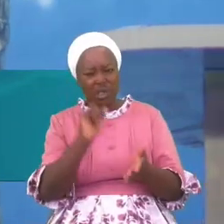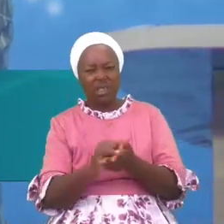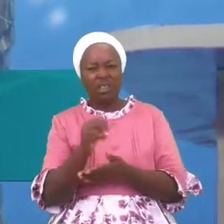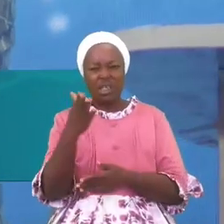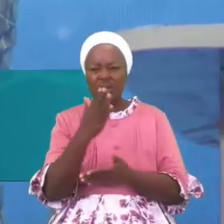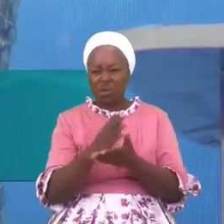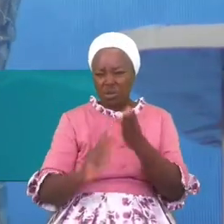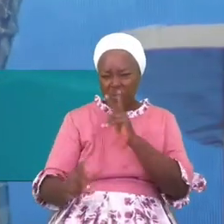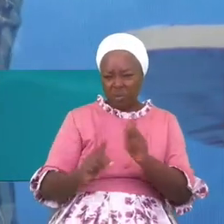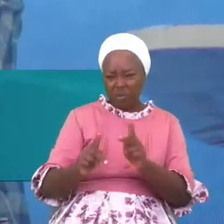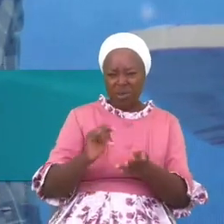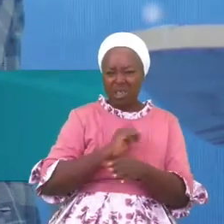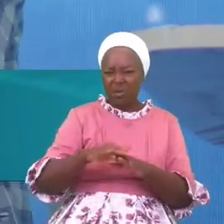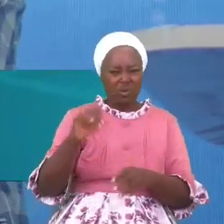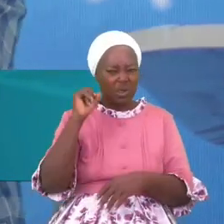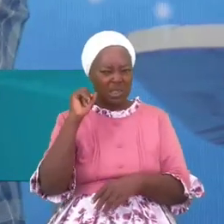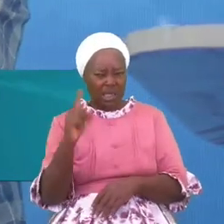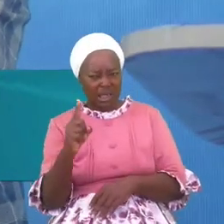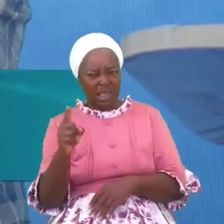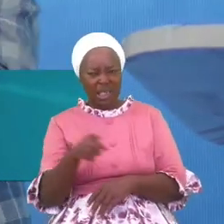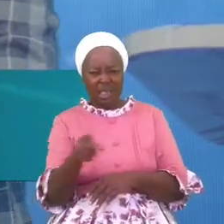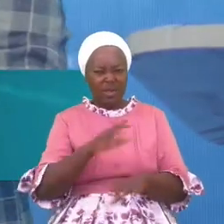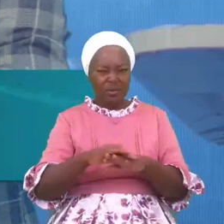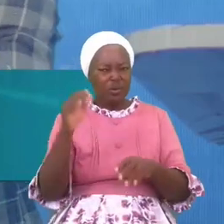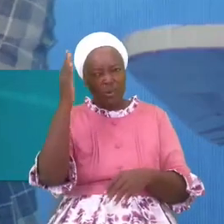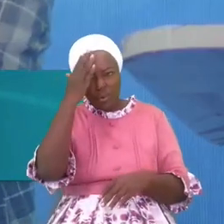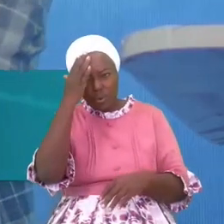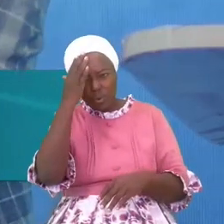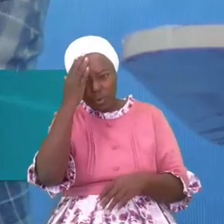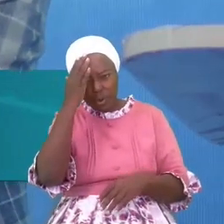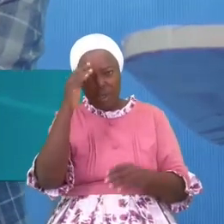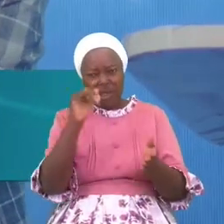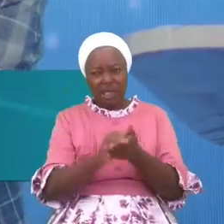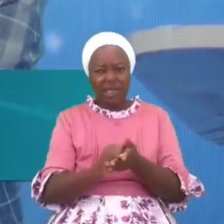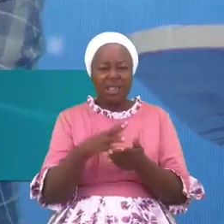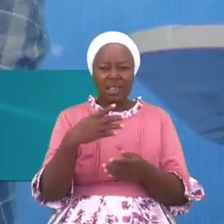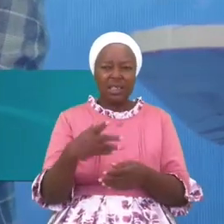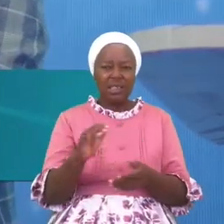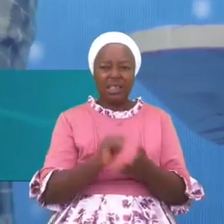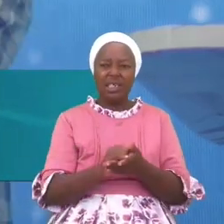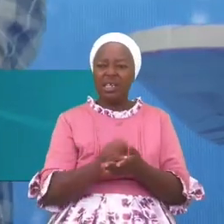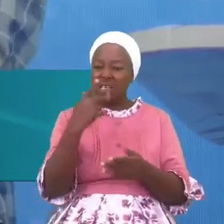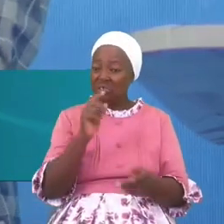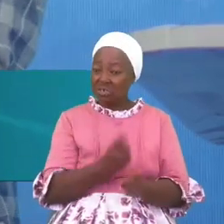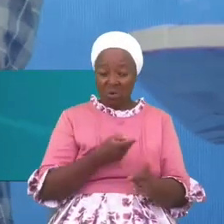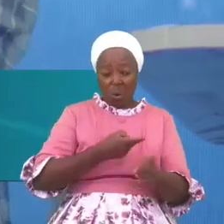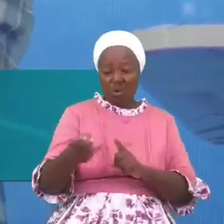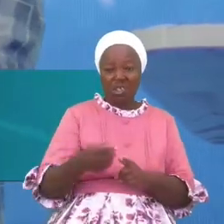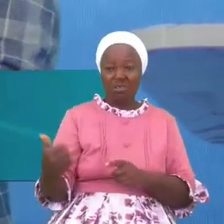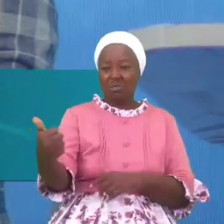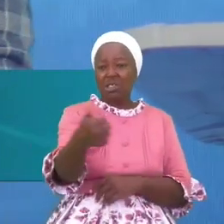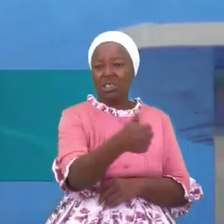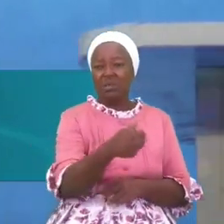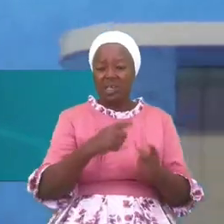know, they are undoing themselves, they don't know, they are blocking their own way. But